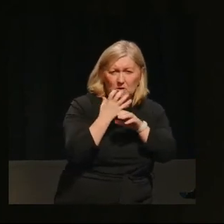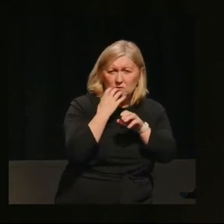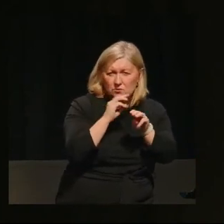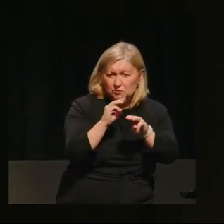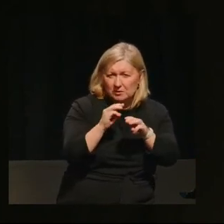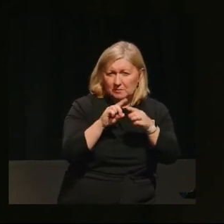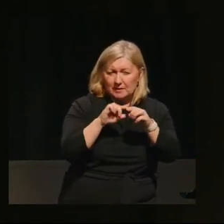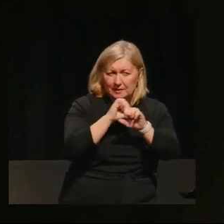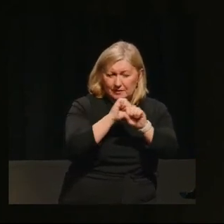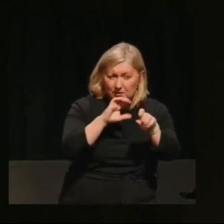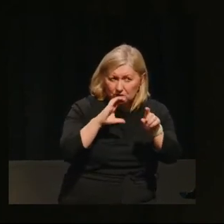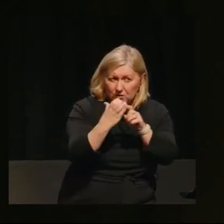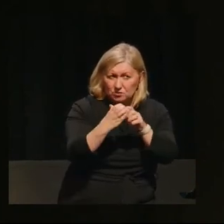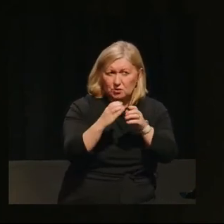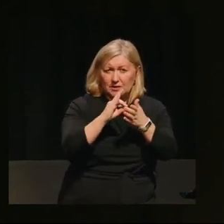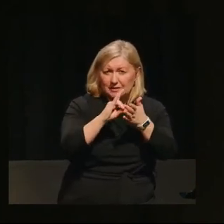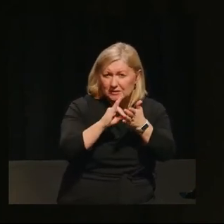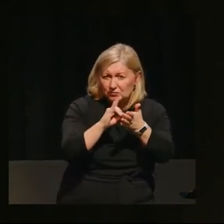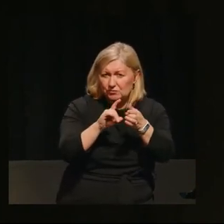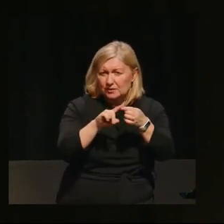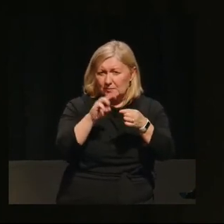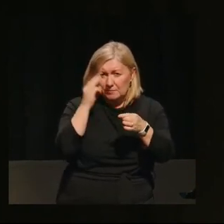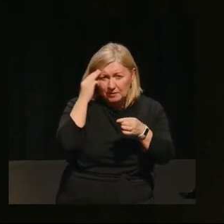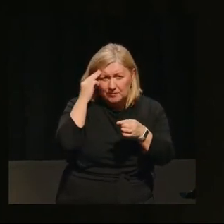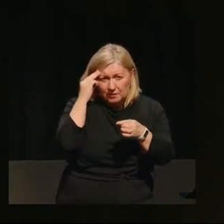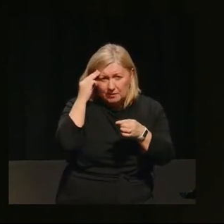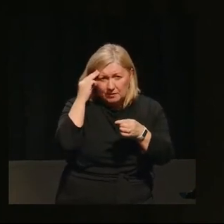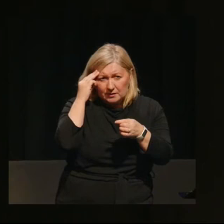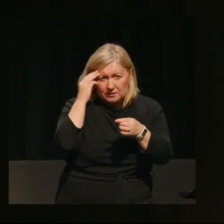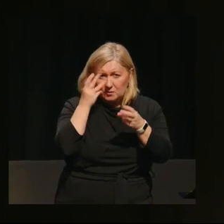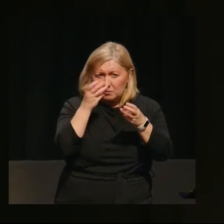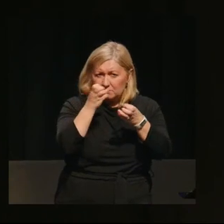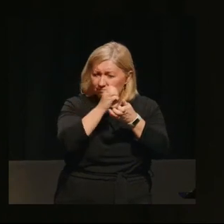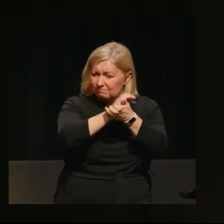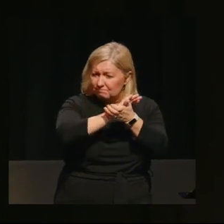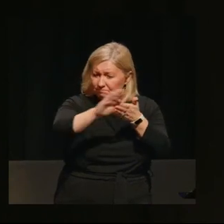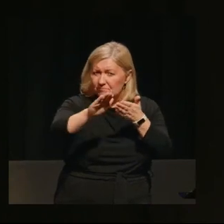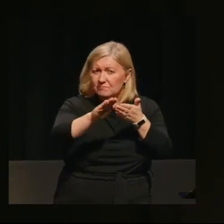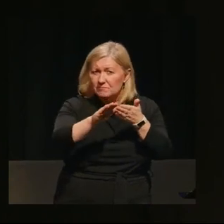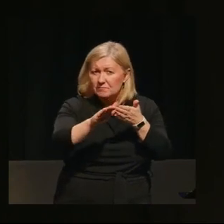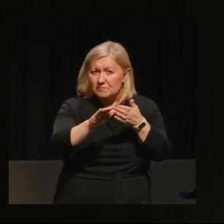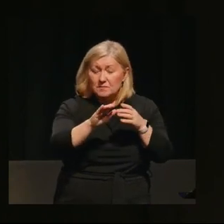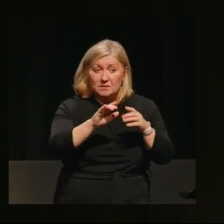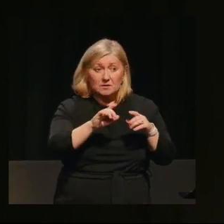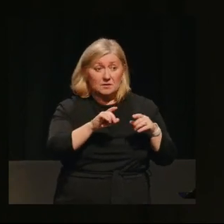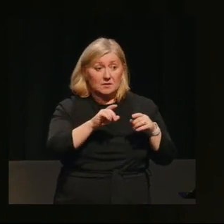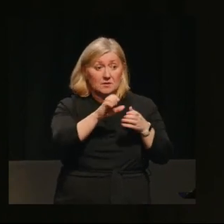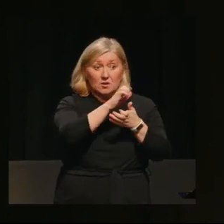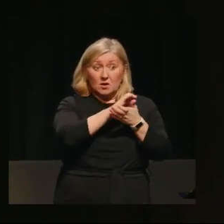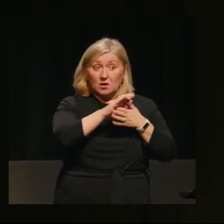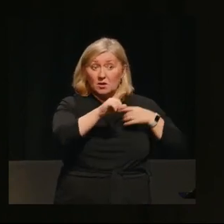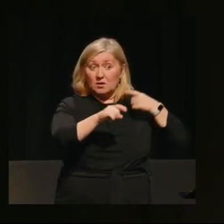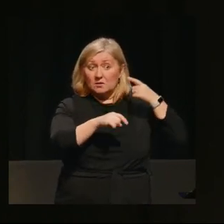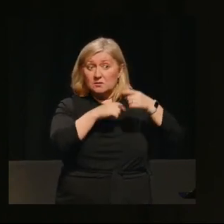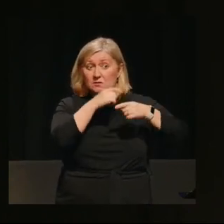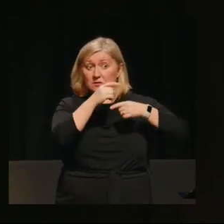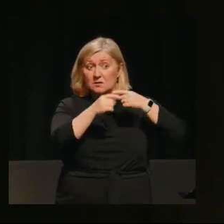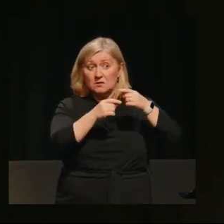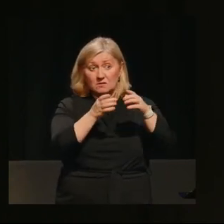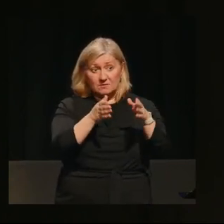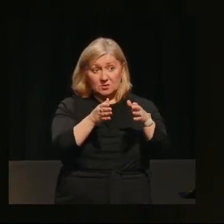culture, history, and memory. By the end of the Holocaust, 6 million Jewish